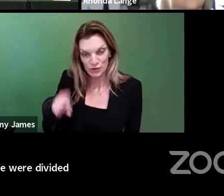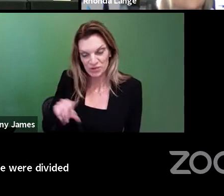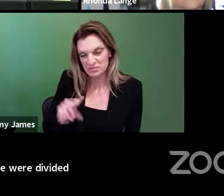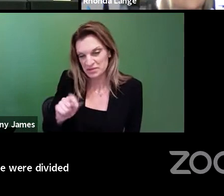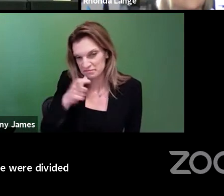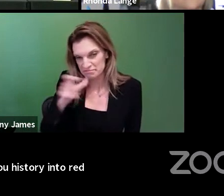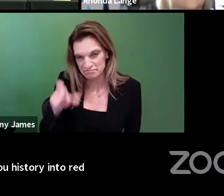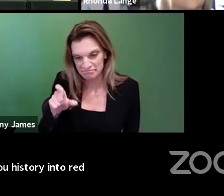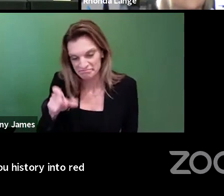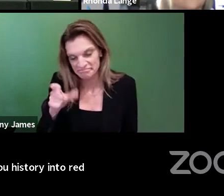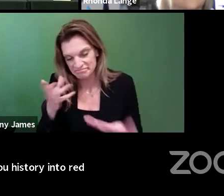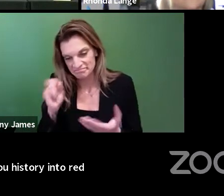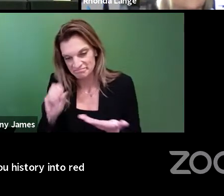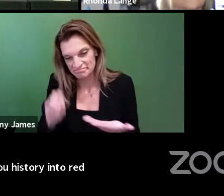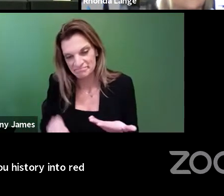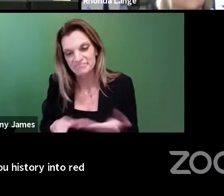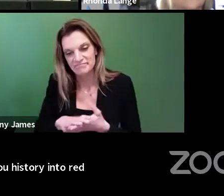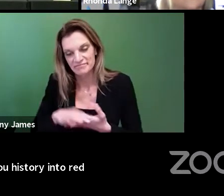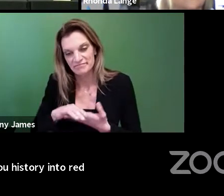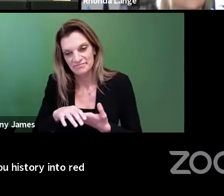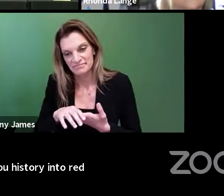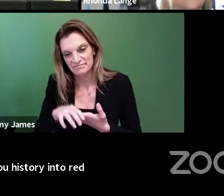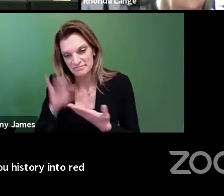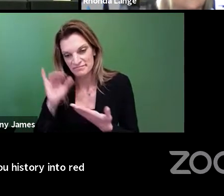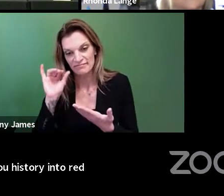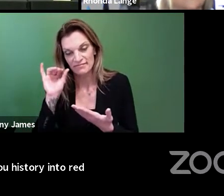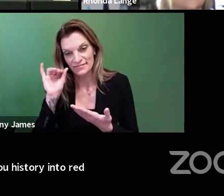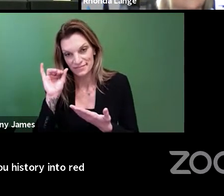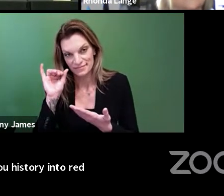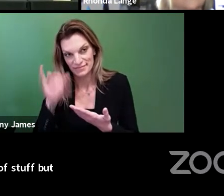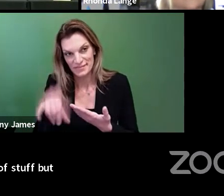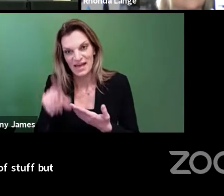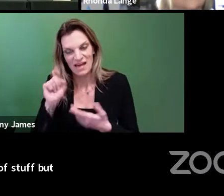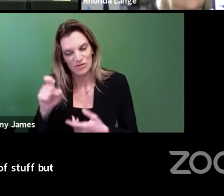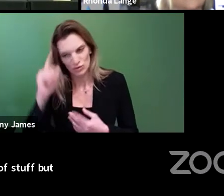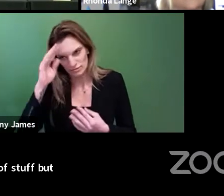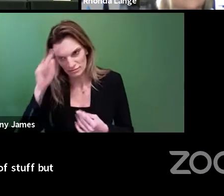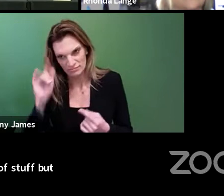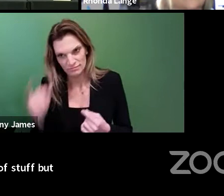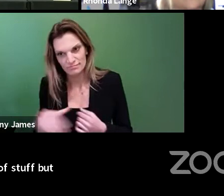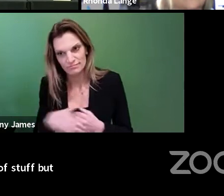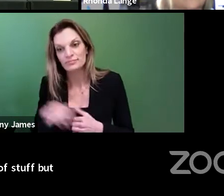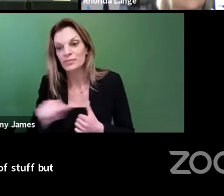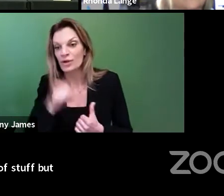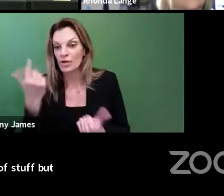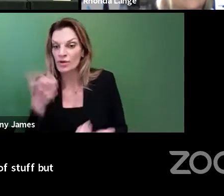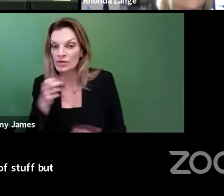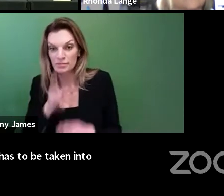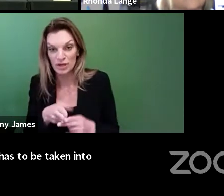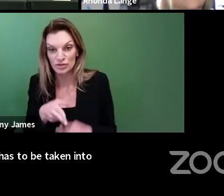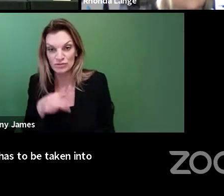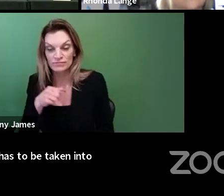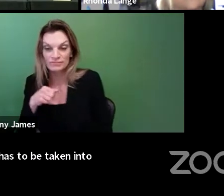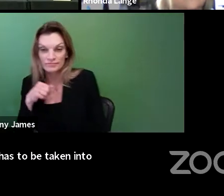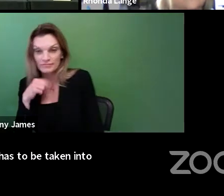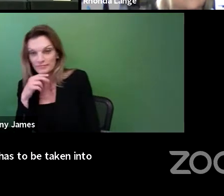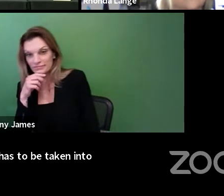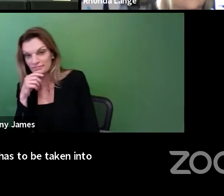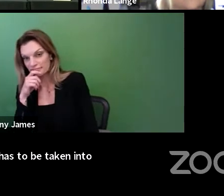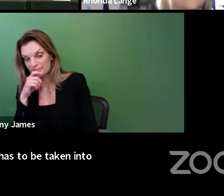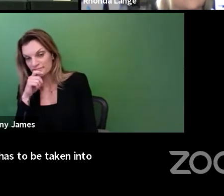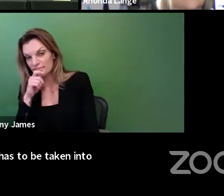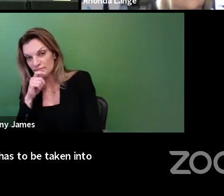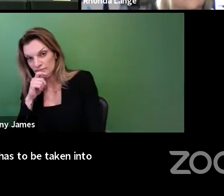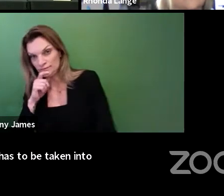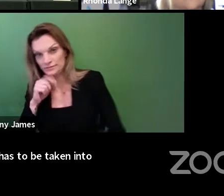stuff. But, you know, it was something that has to be taken into account. The other thing I wanted to mention to